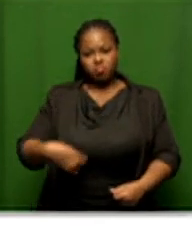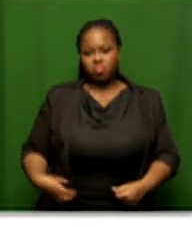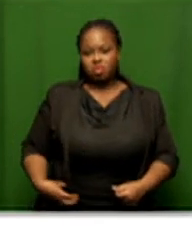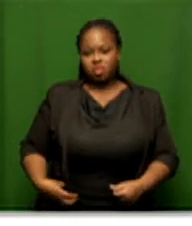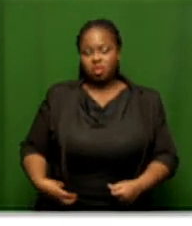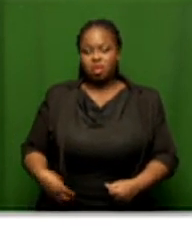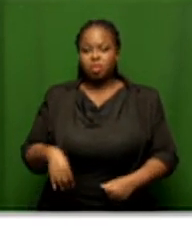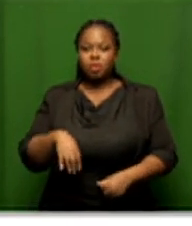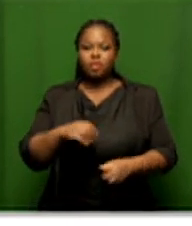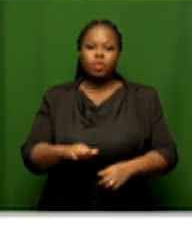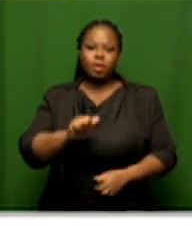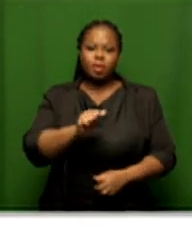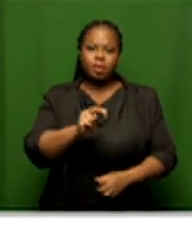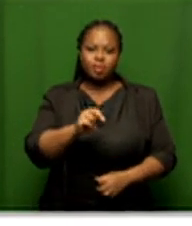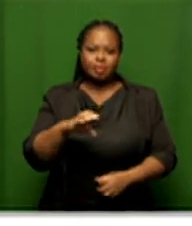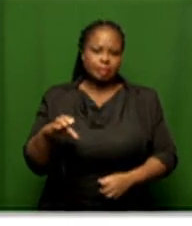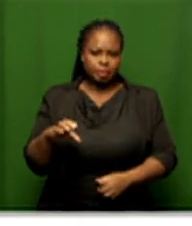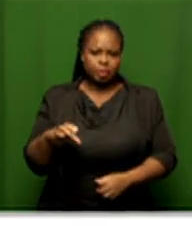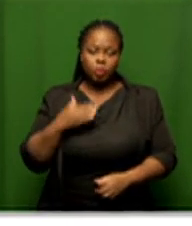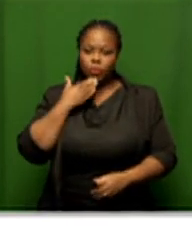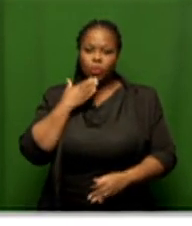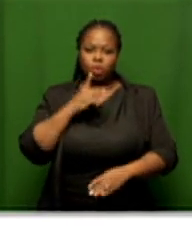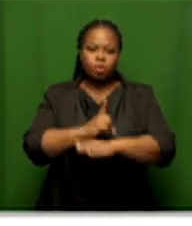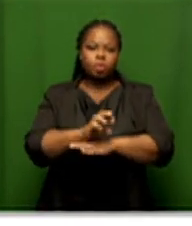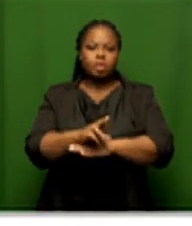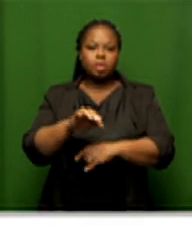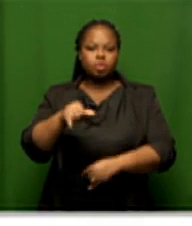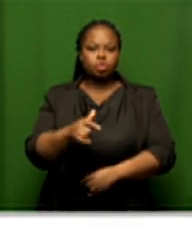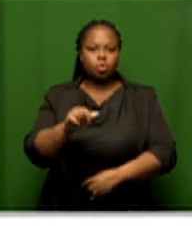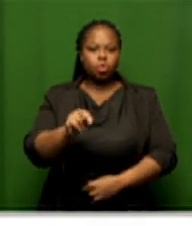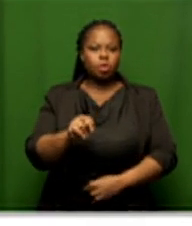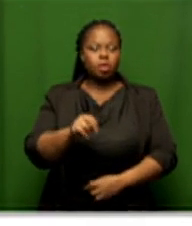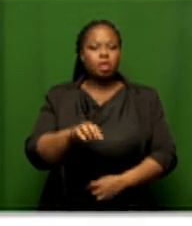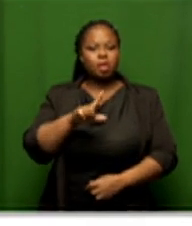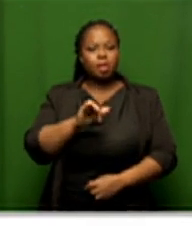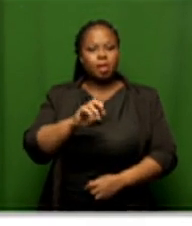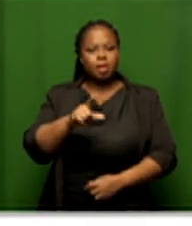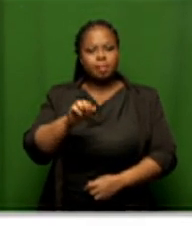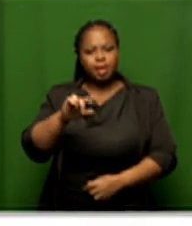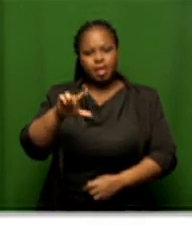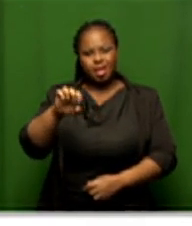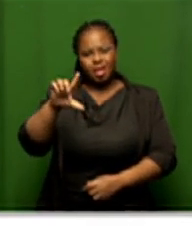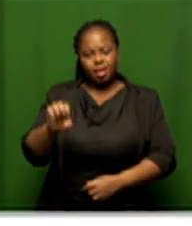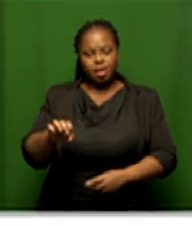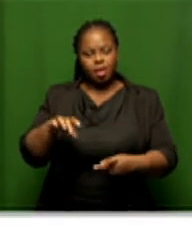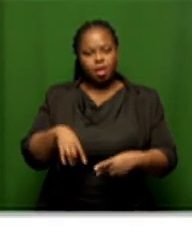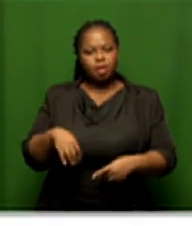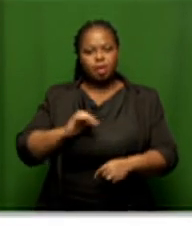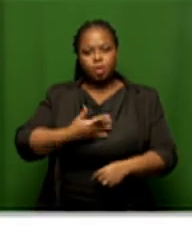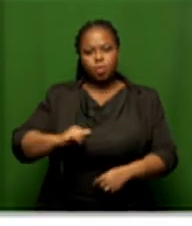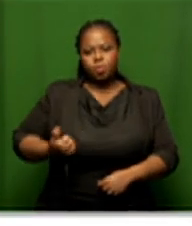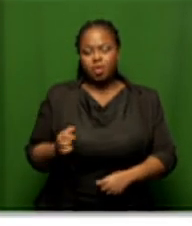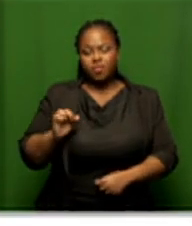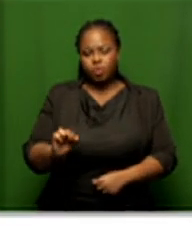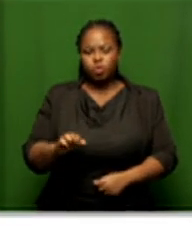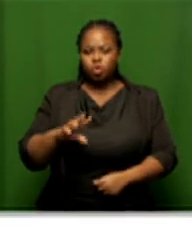president of the African National Congress, Dr. John Langalibalele Dube, alongside Umaunogutela Dube, his wife. So